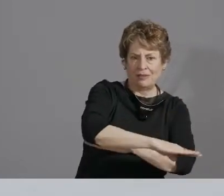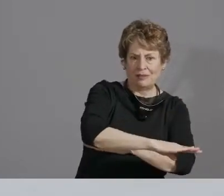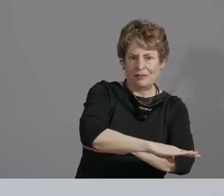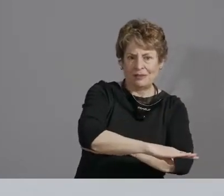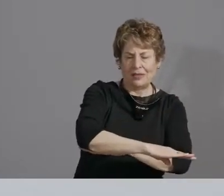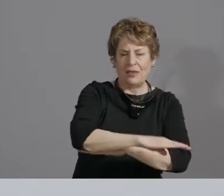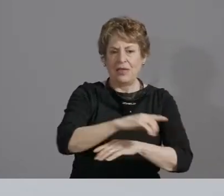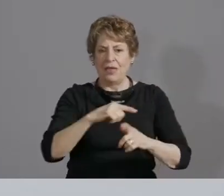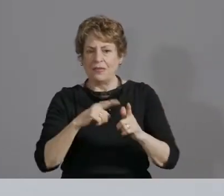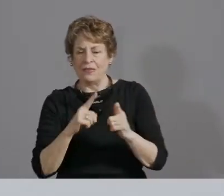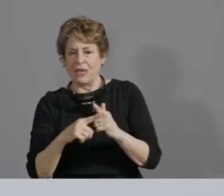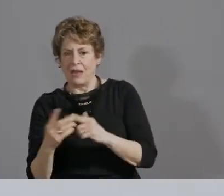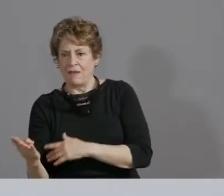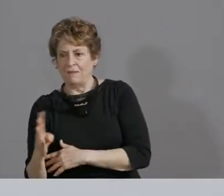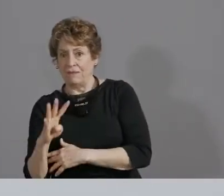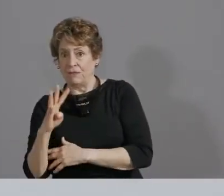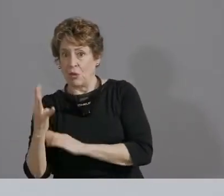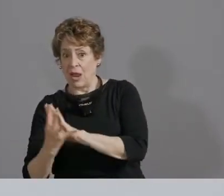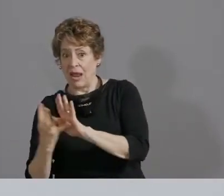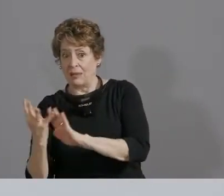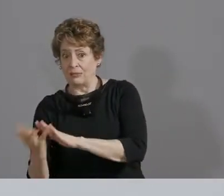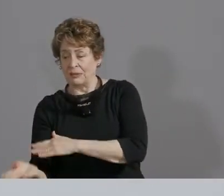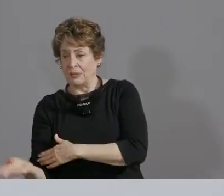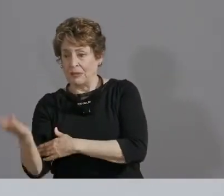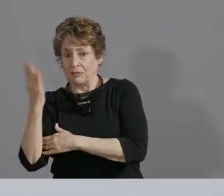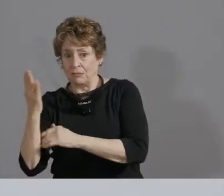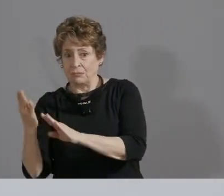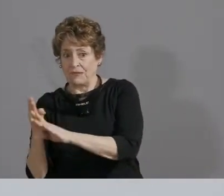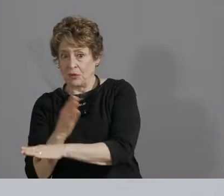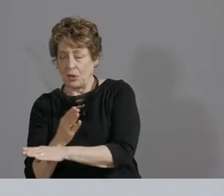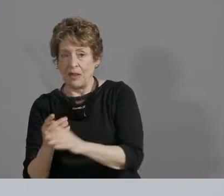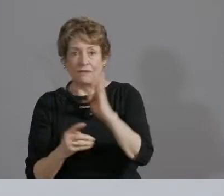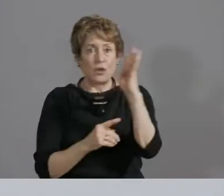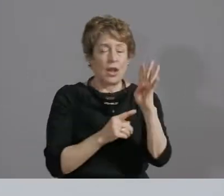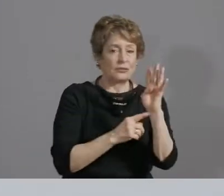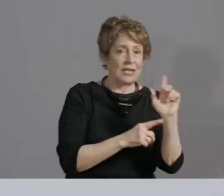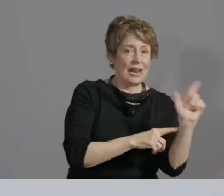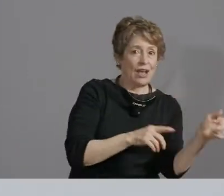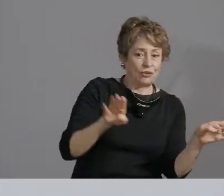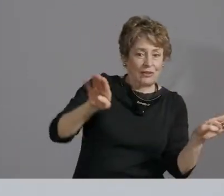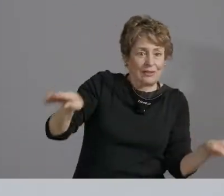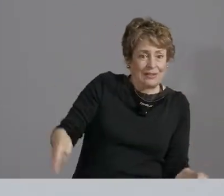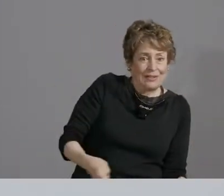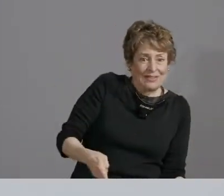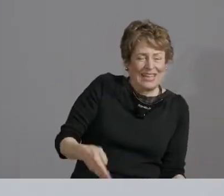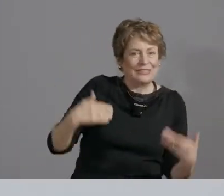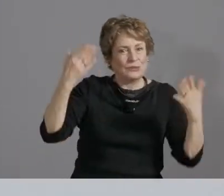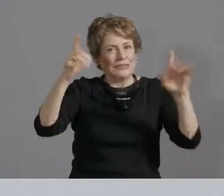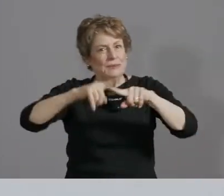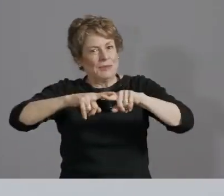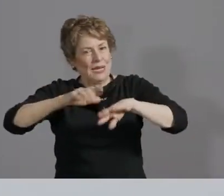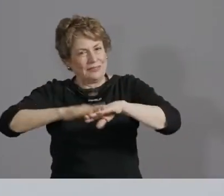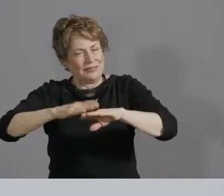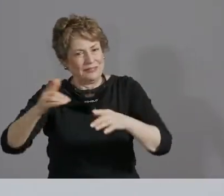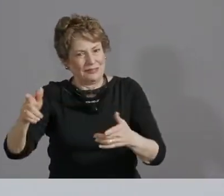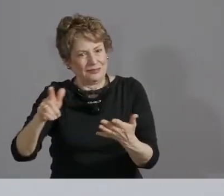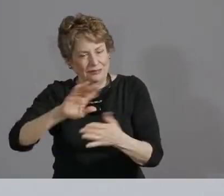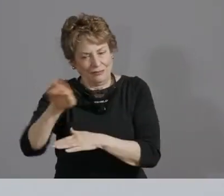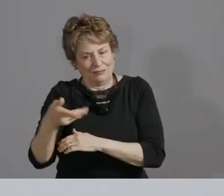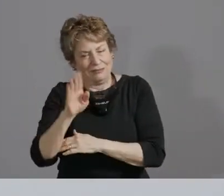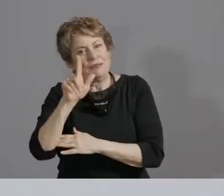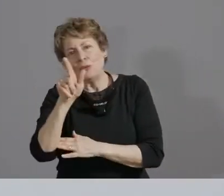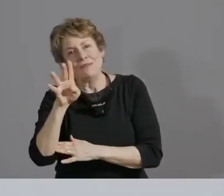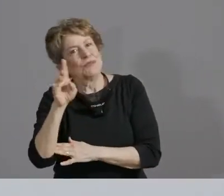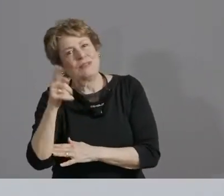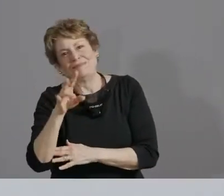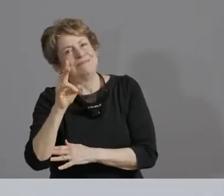go 24/7, but eventually what we are hoping will happen is we will start getting enough vaccine to where we can give them